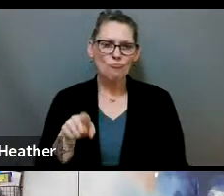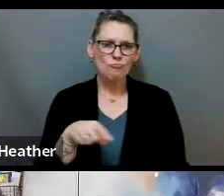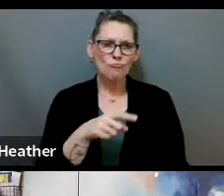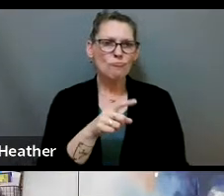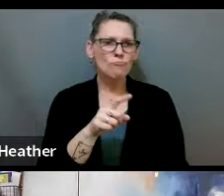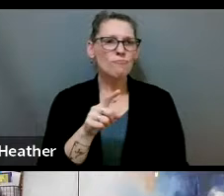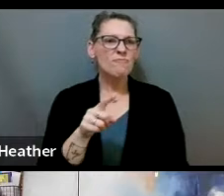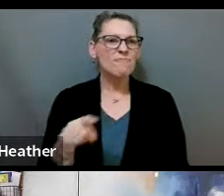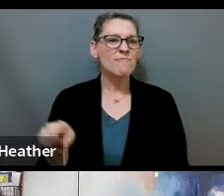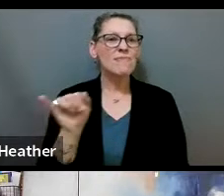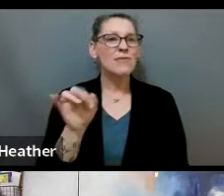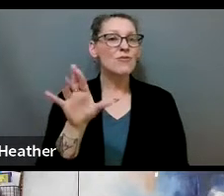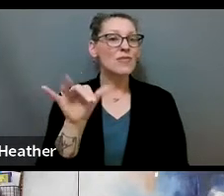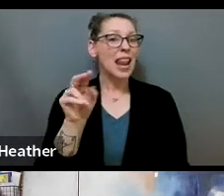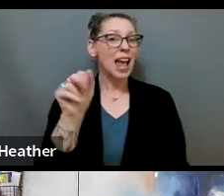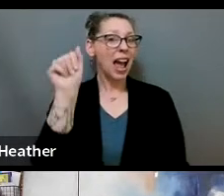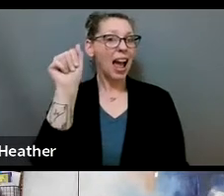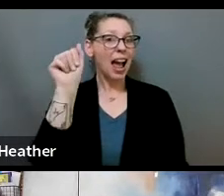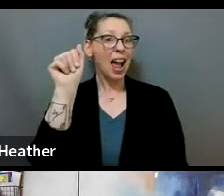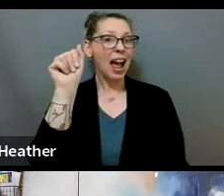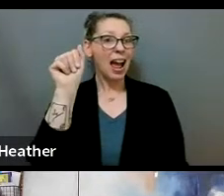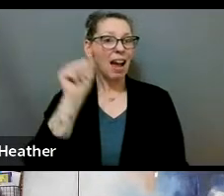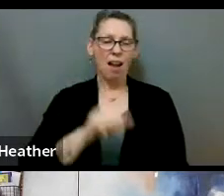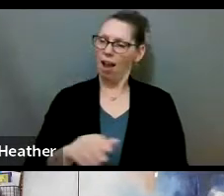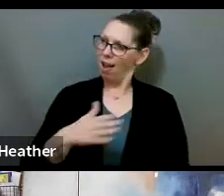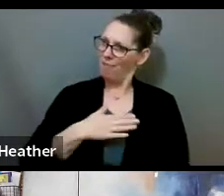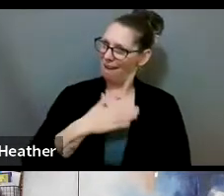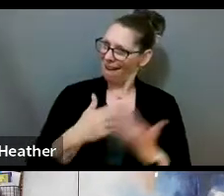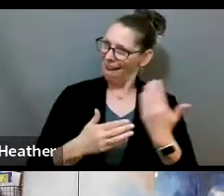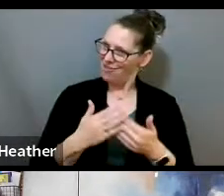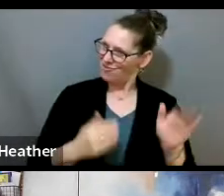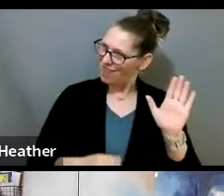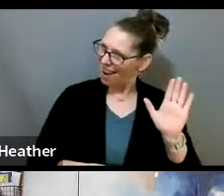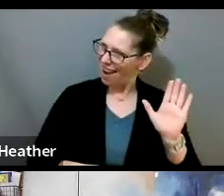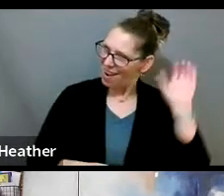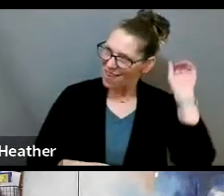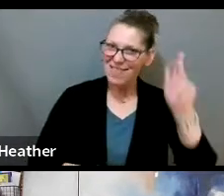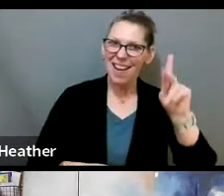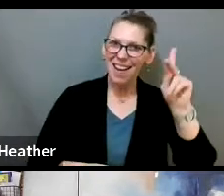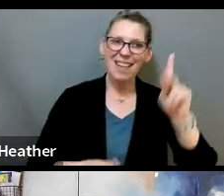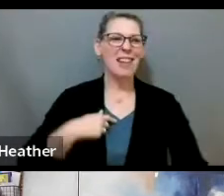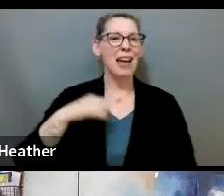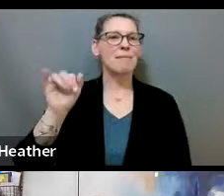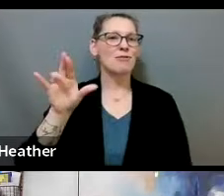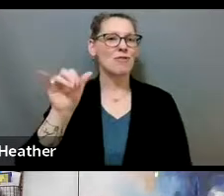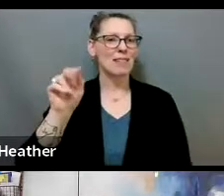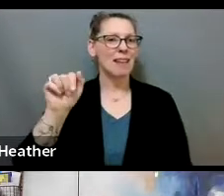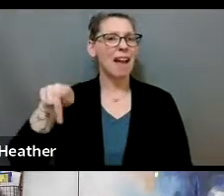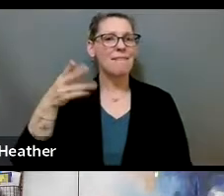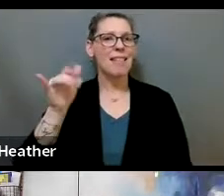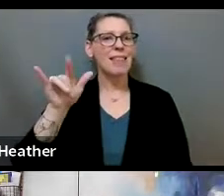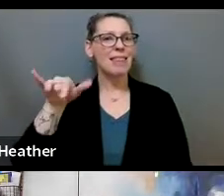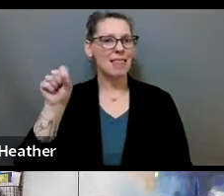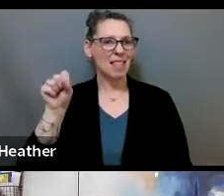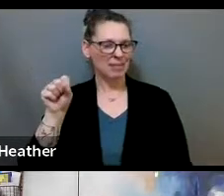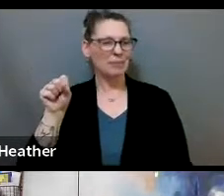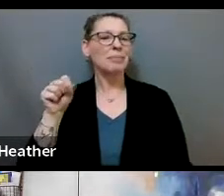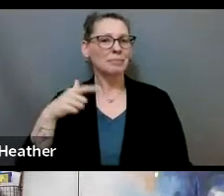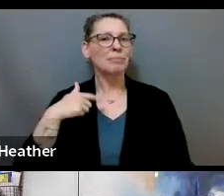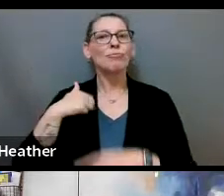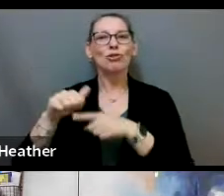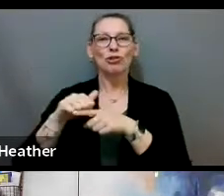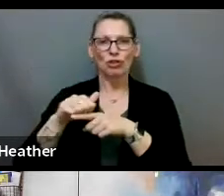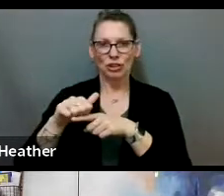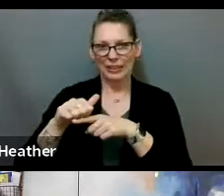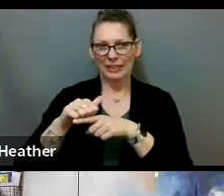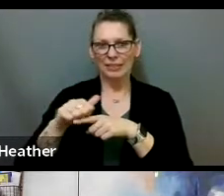Irina. Okay, I have my hands raised. Okay, I'm Irina Phillips, economist by training, and I